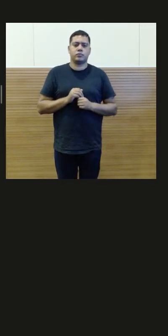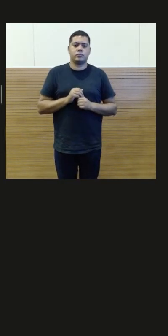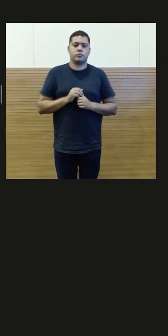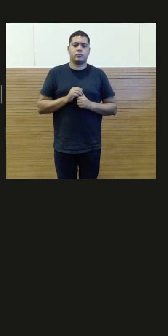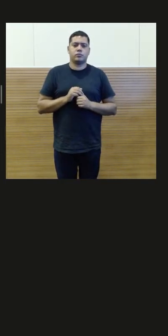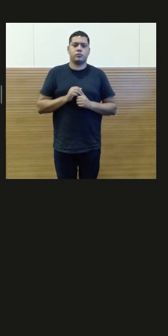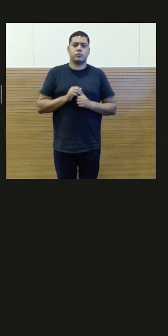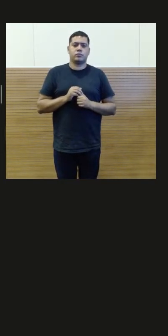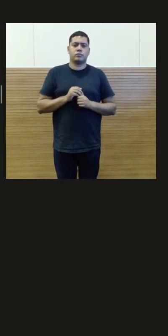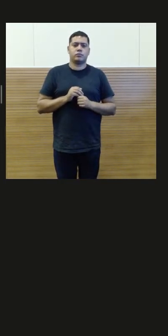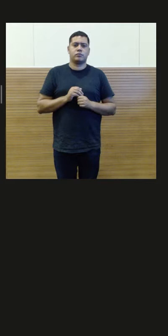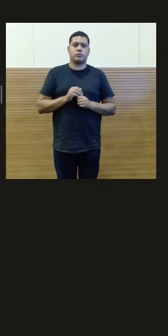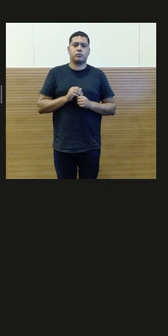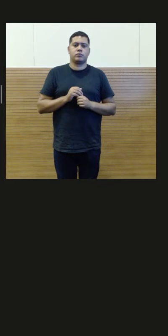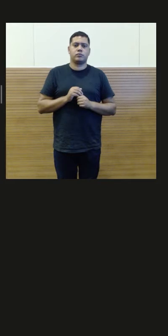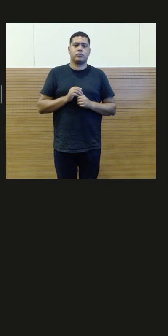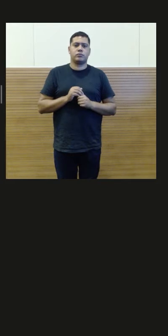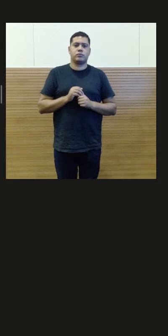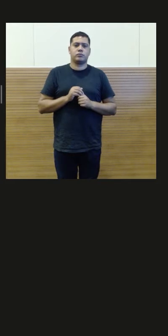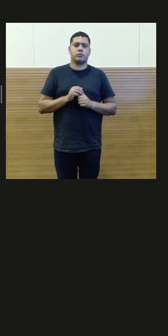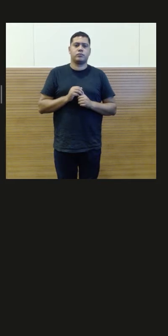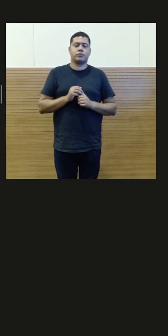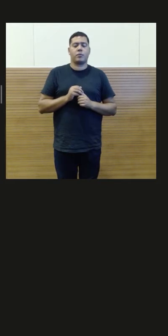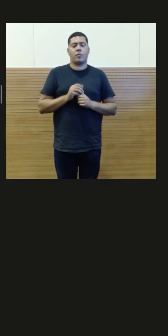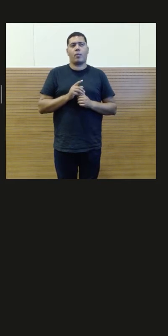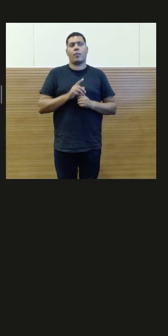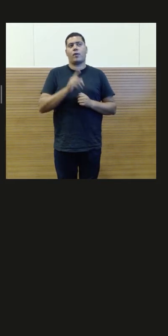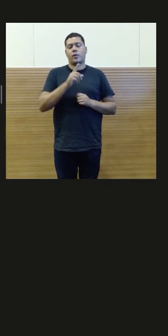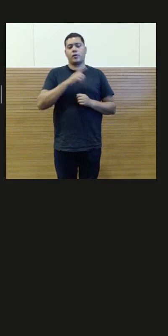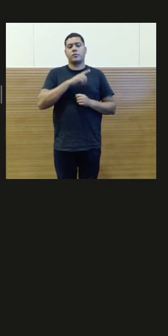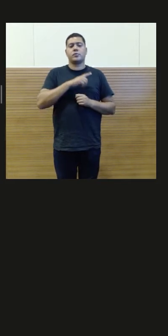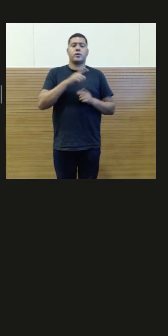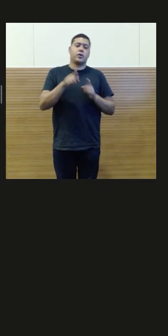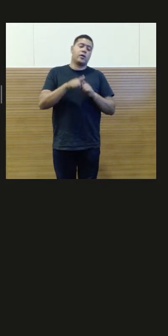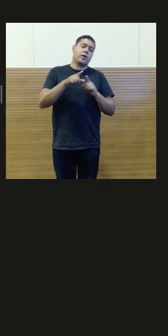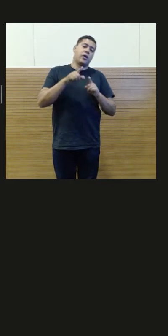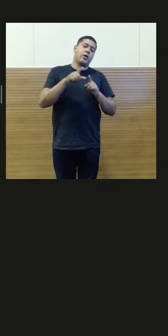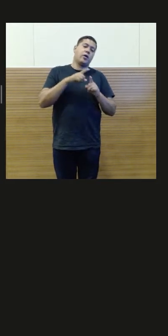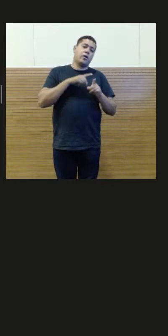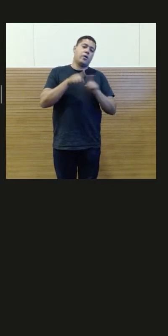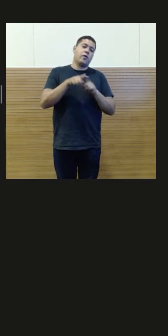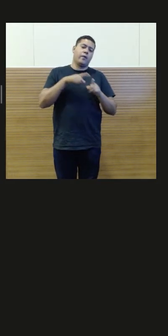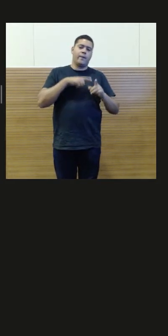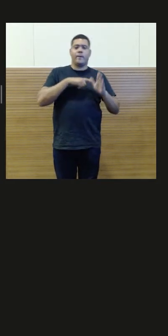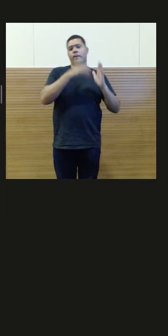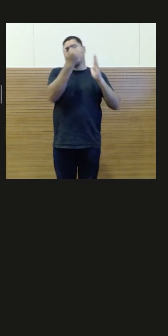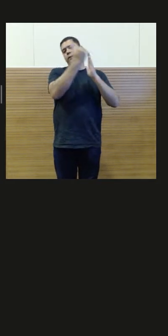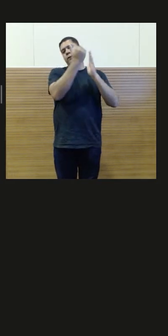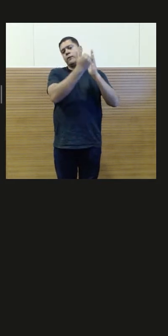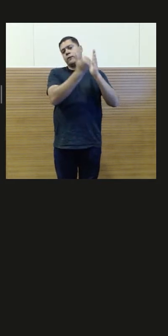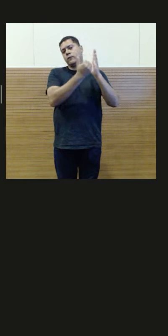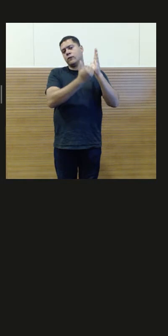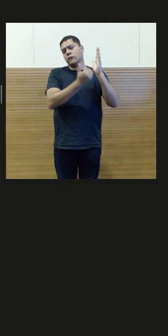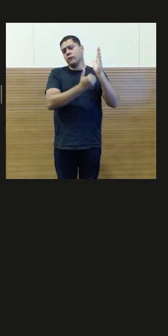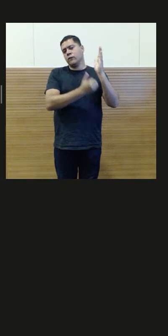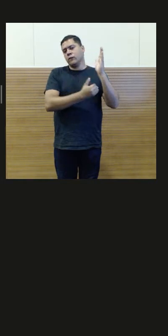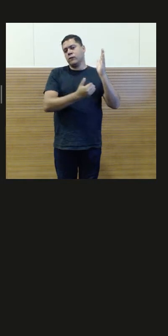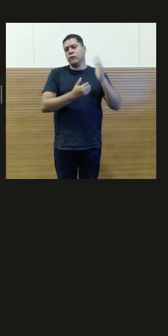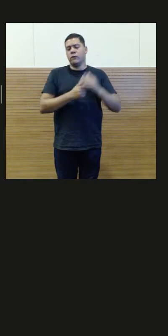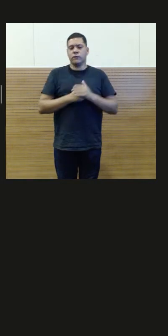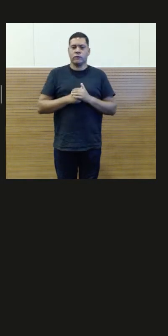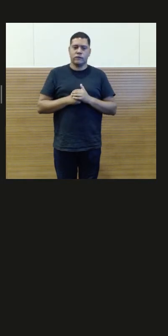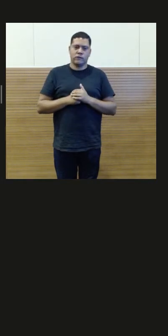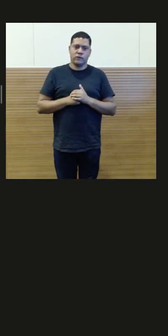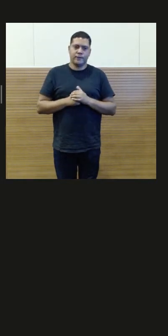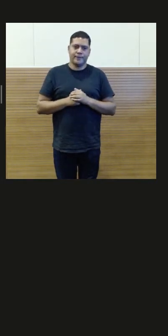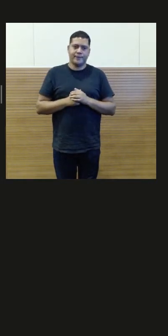Here above is a list of the benefits of the NOVA food classification. It identifies healthy food patterns based on whole and